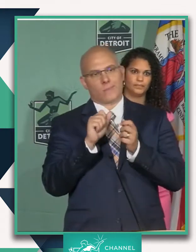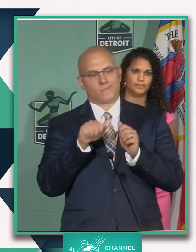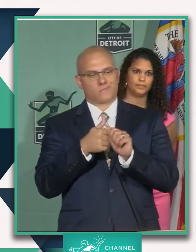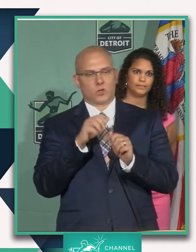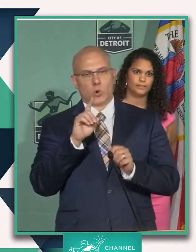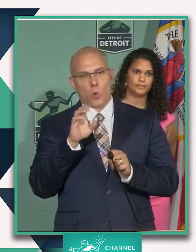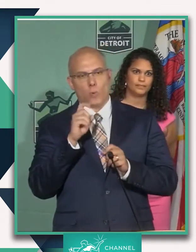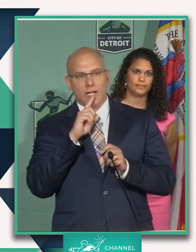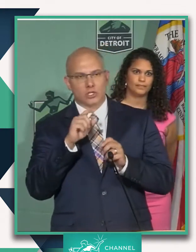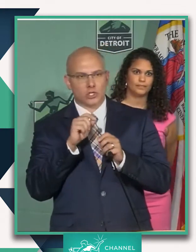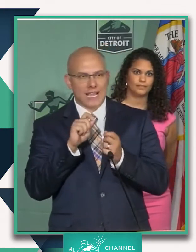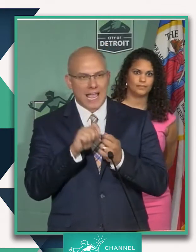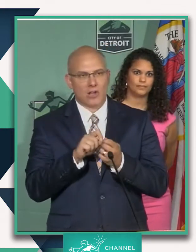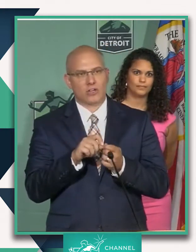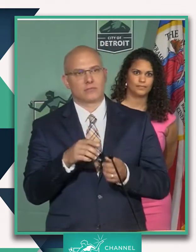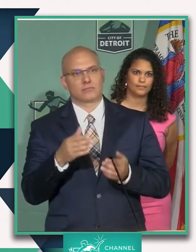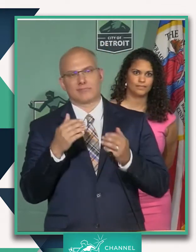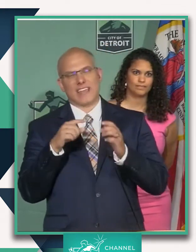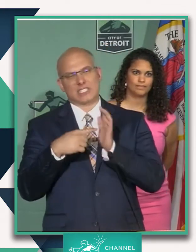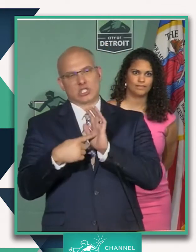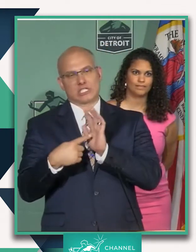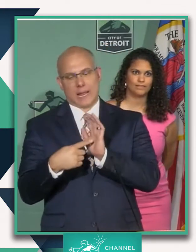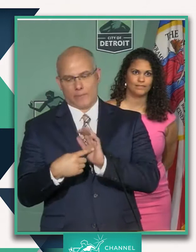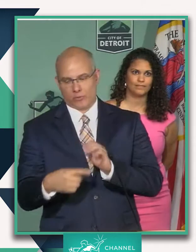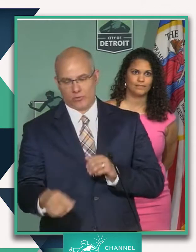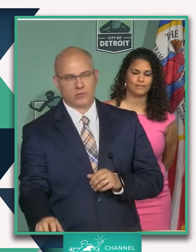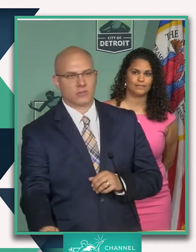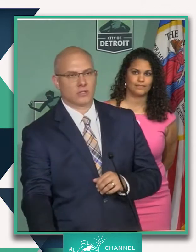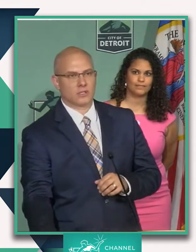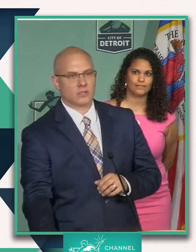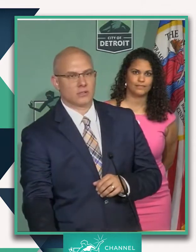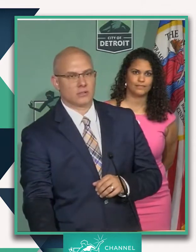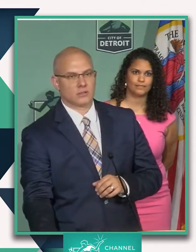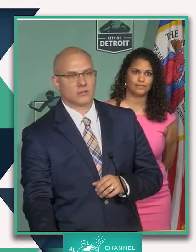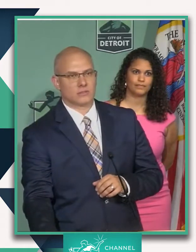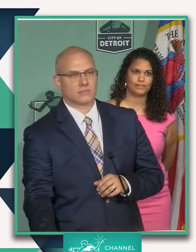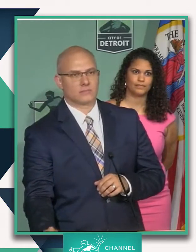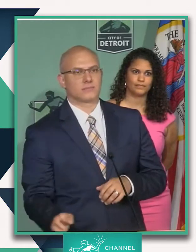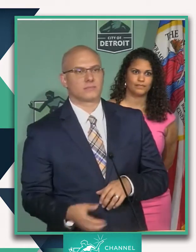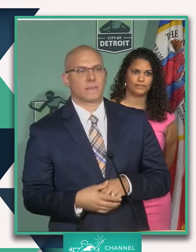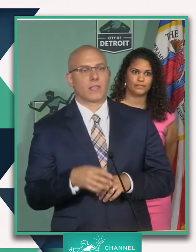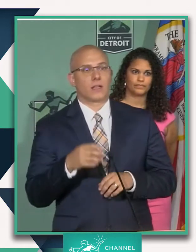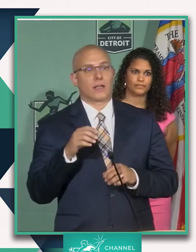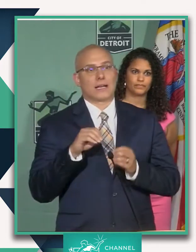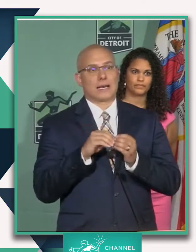on screen. And making sure that information is accurate, for example.